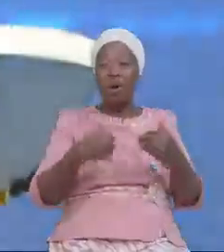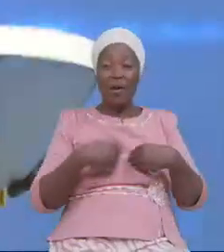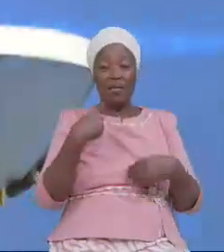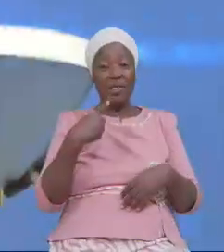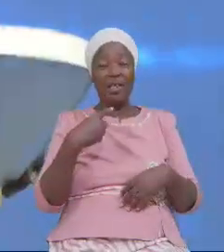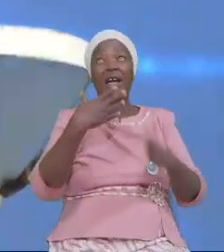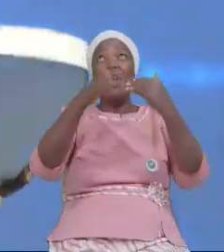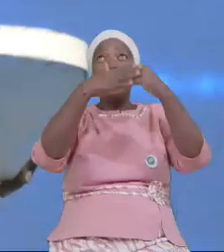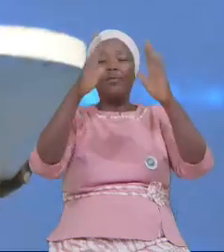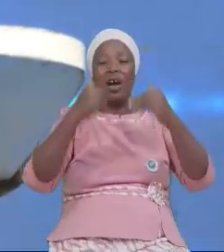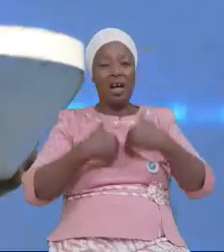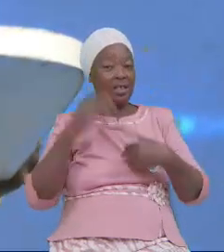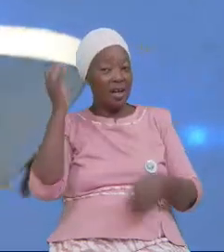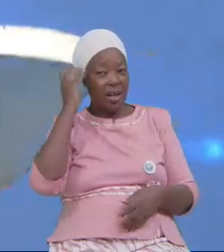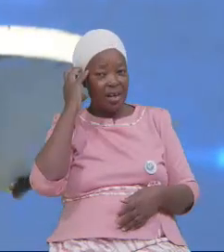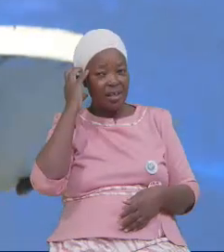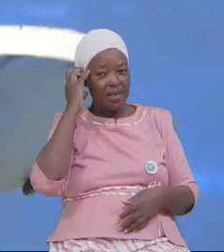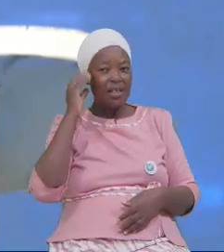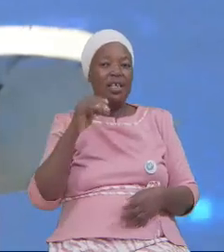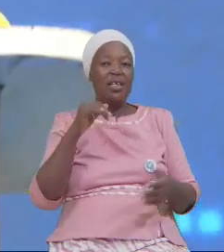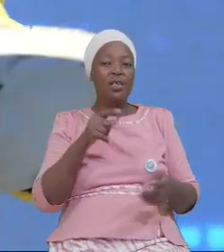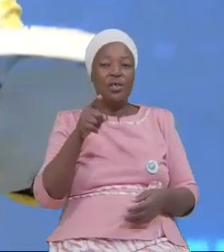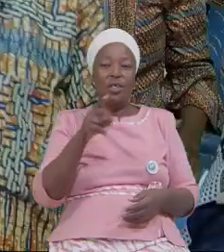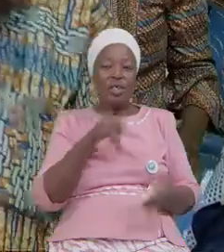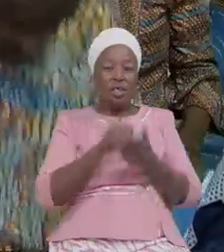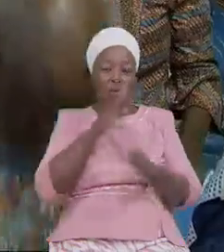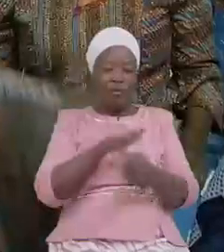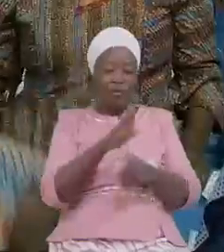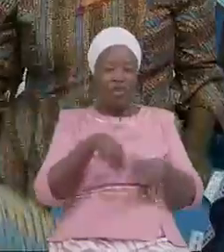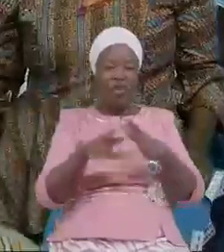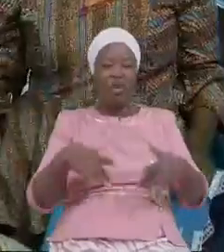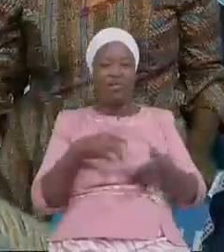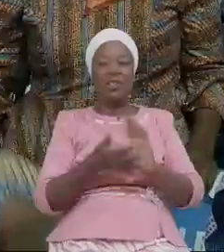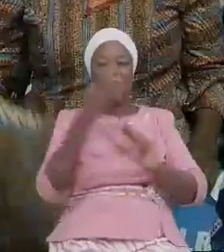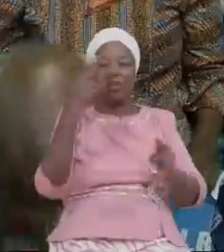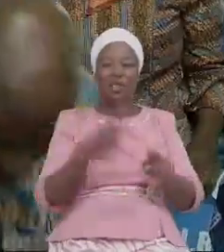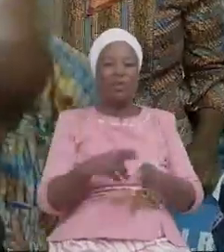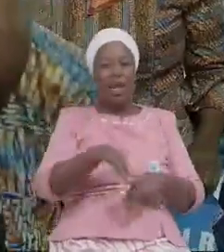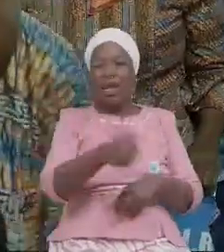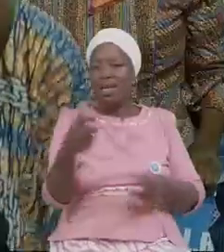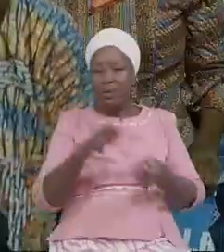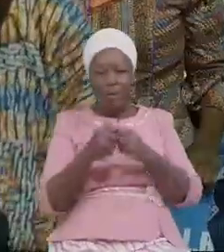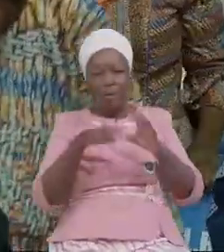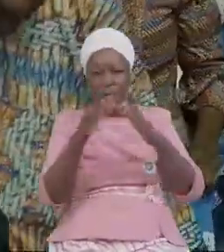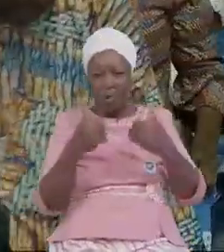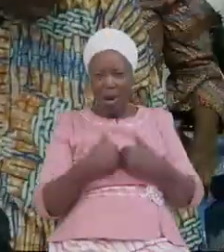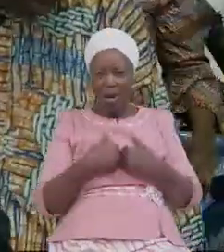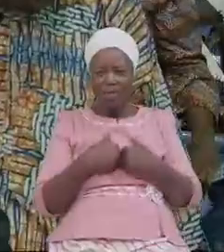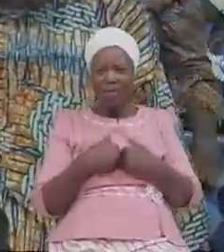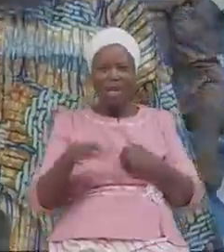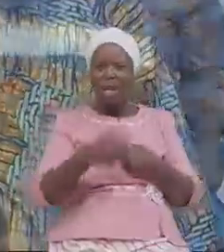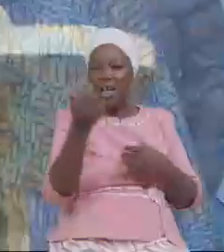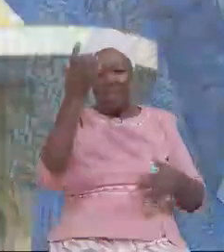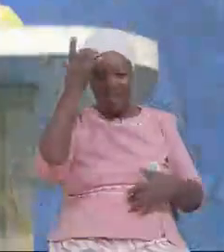heaven has heard, will be fulfilled in your life. Any challenge you have, any sickness